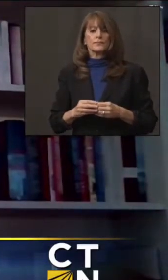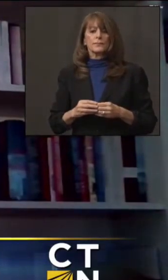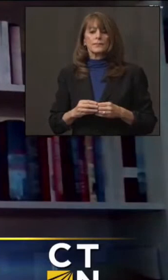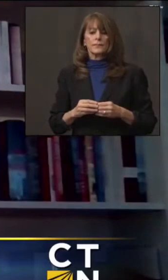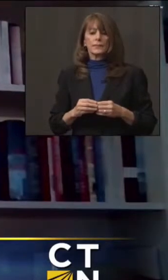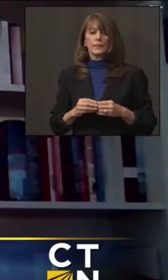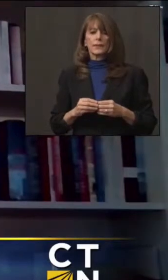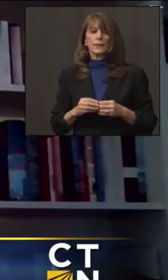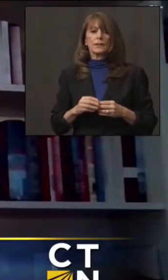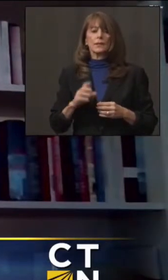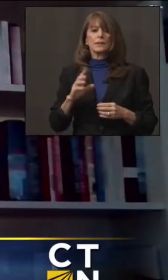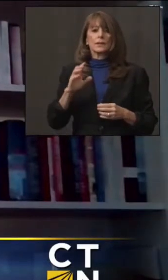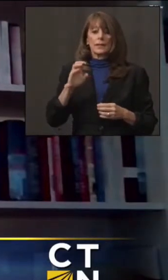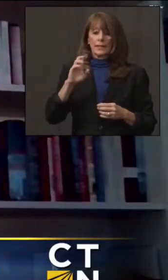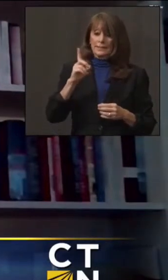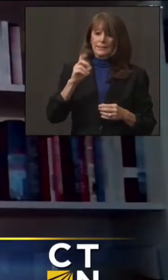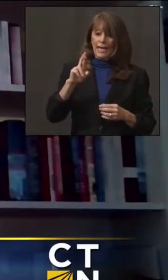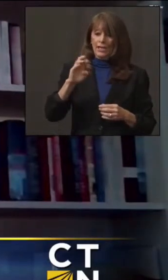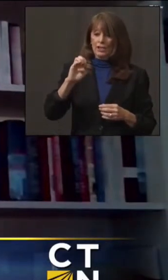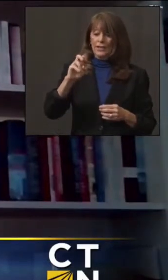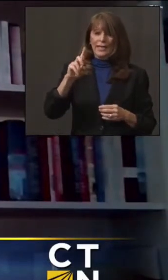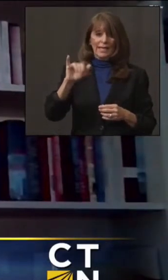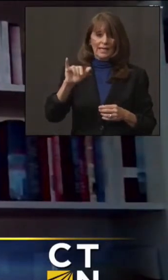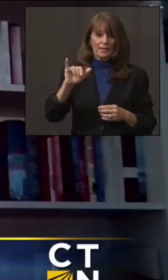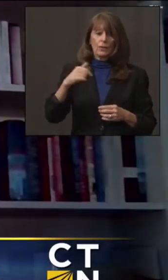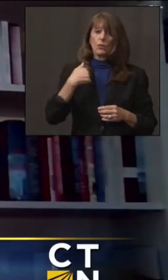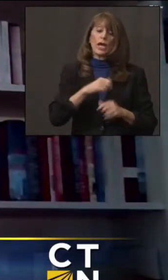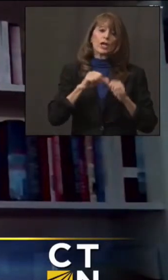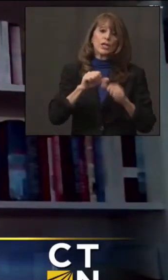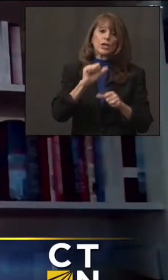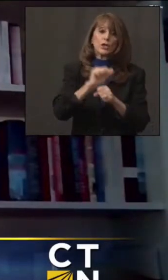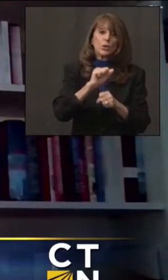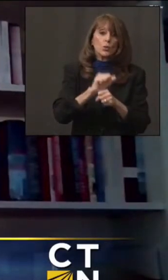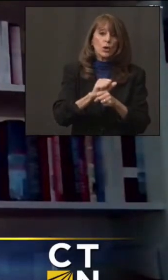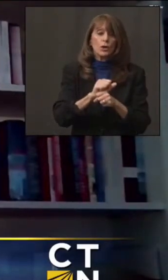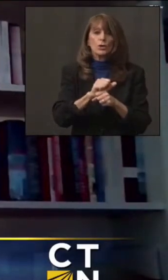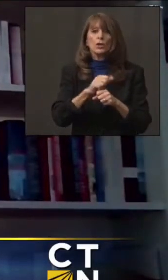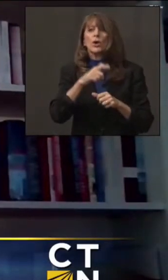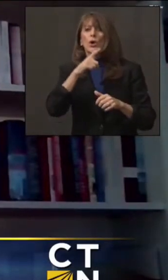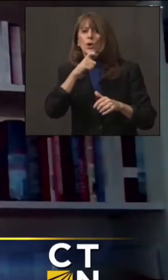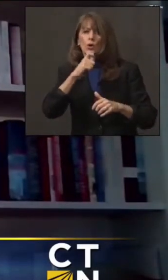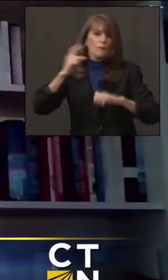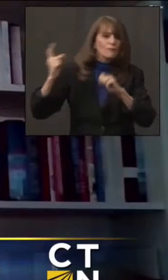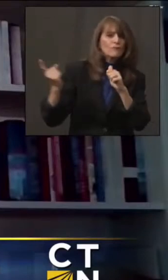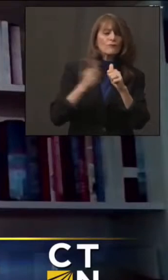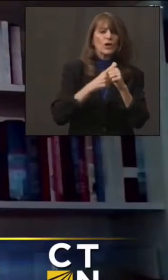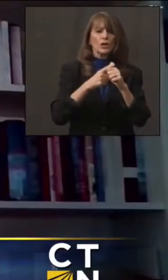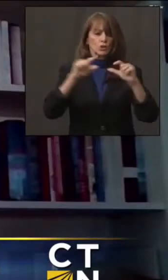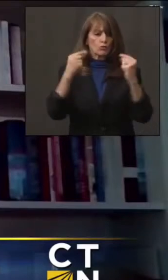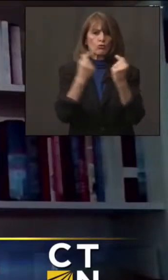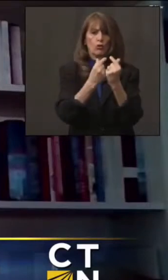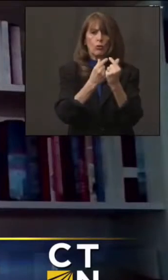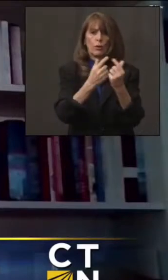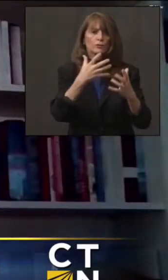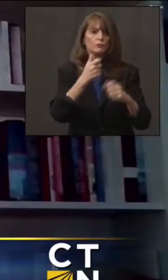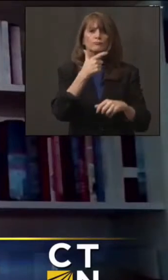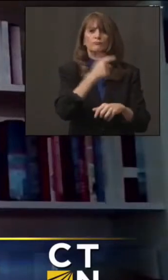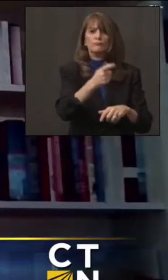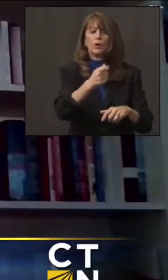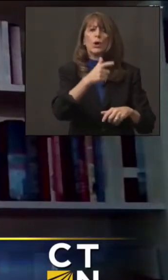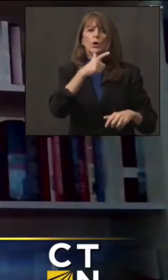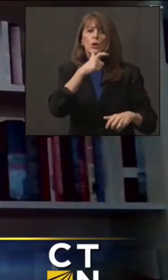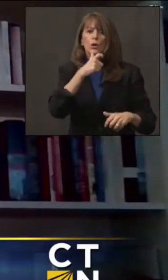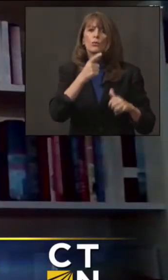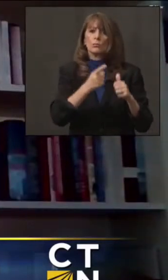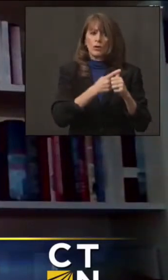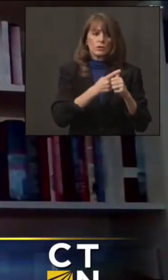what Dr. Edie said, the work that's ongoing in terms of who is the very first to get the vaccine is obviously important.